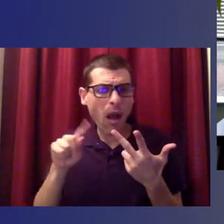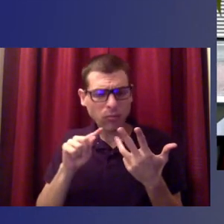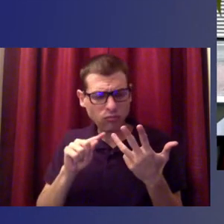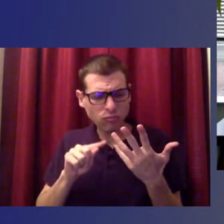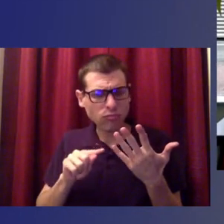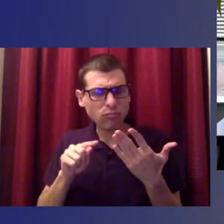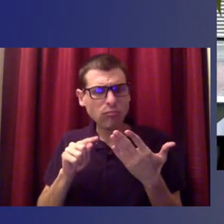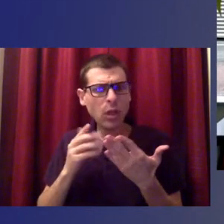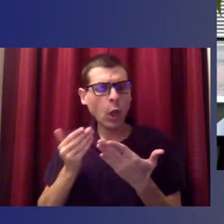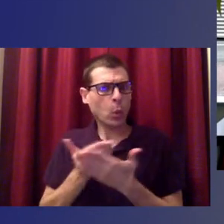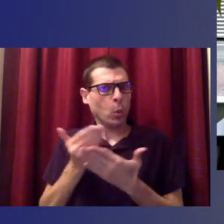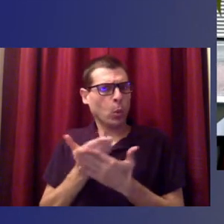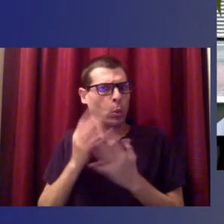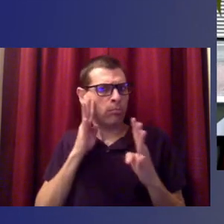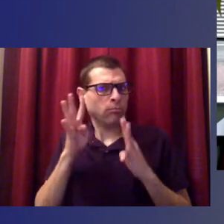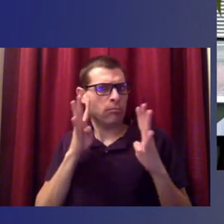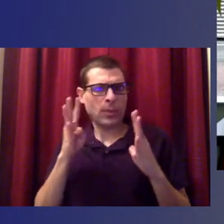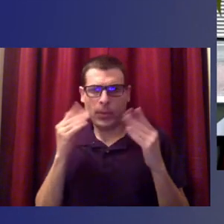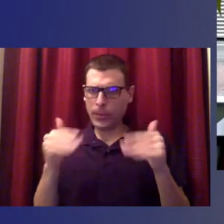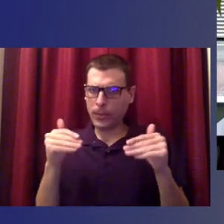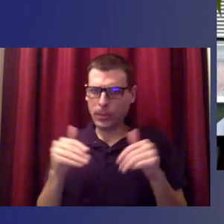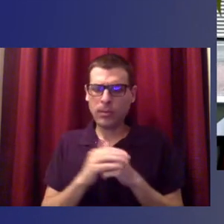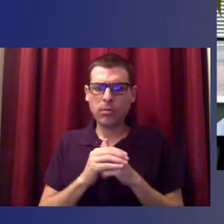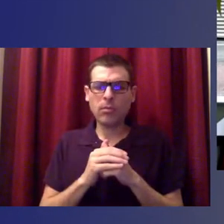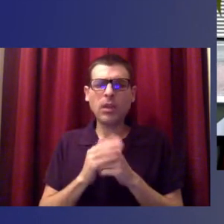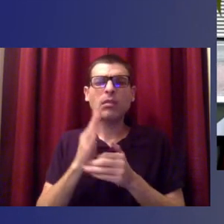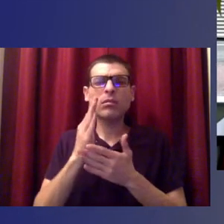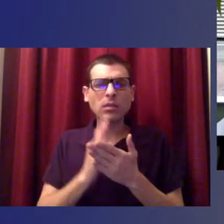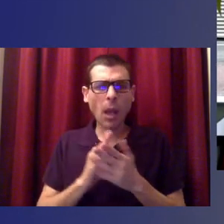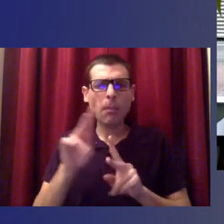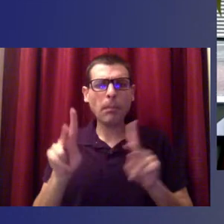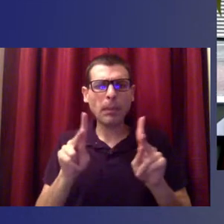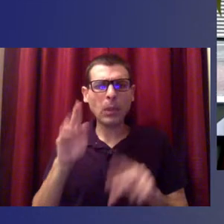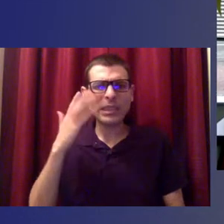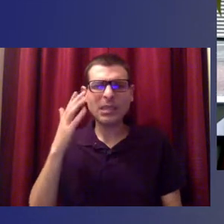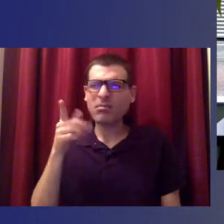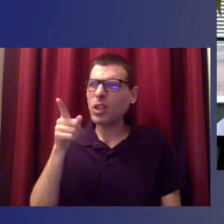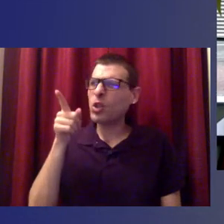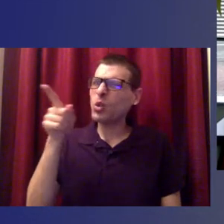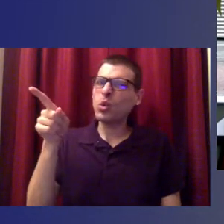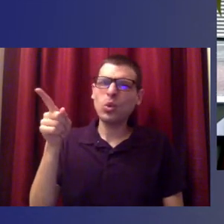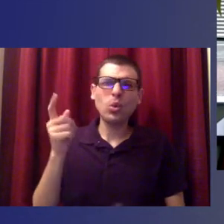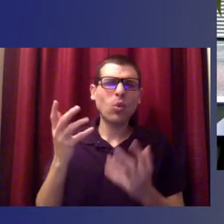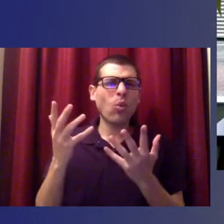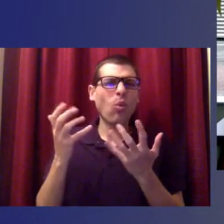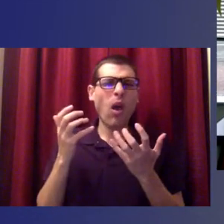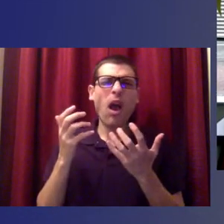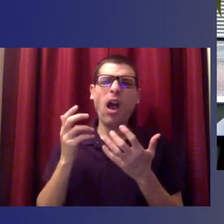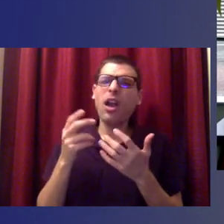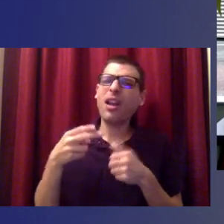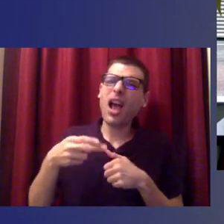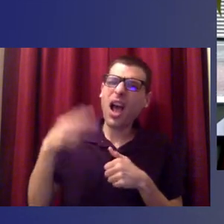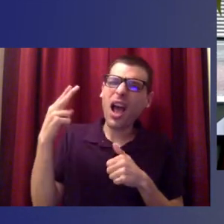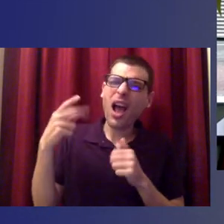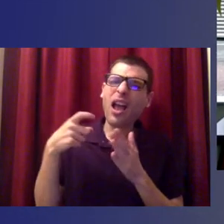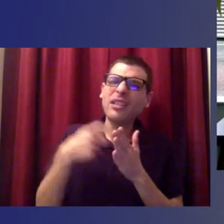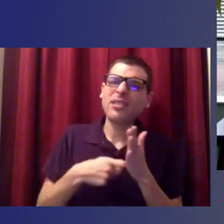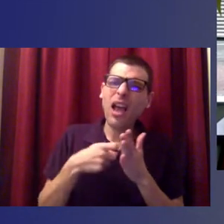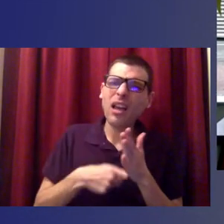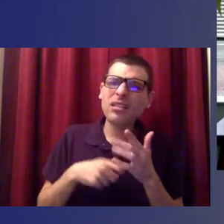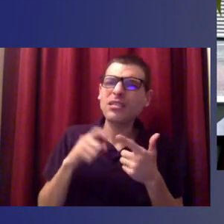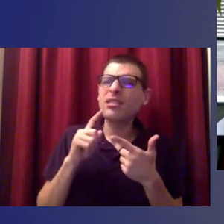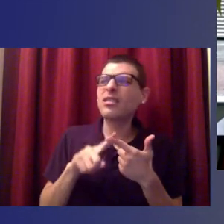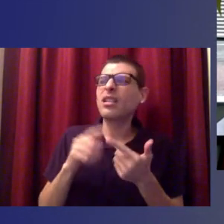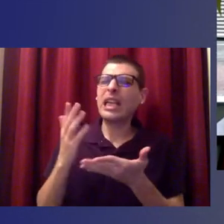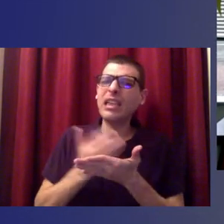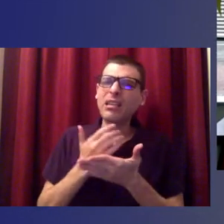hear from some parts of the community that we are asking a lot of them in terms of higher property taxes, higher income